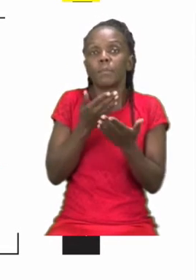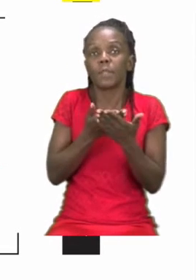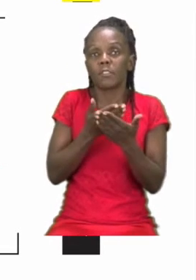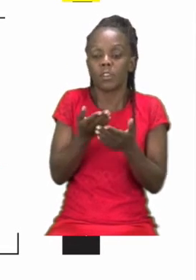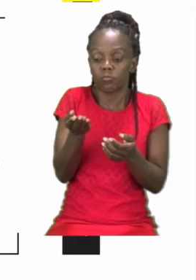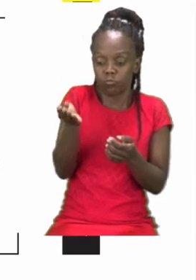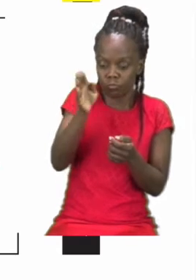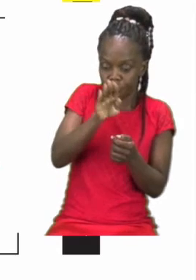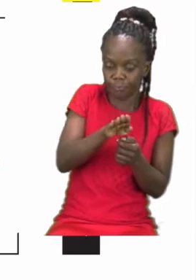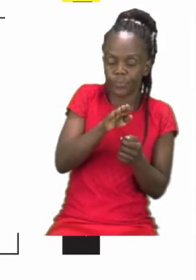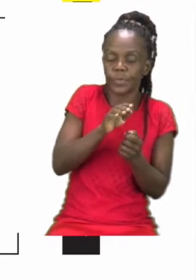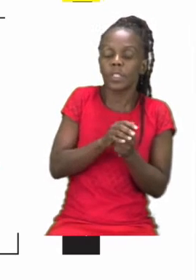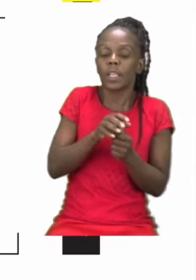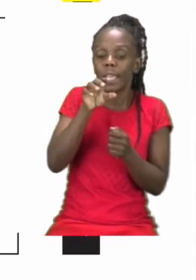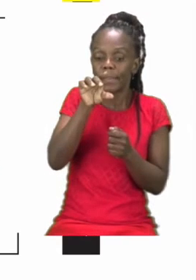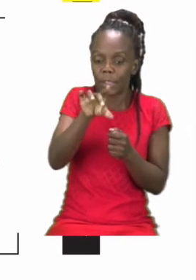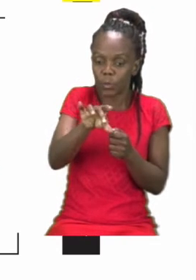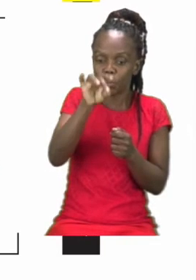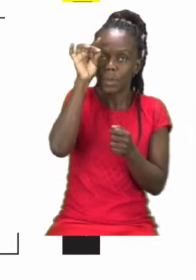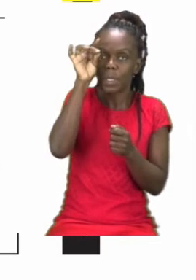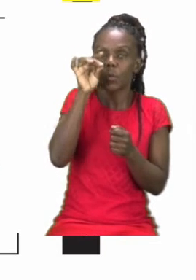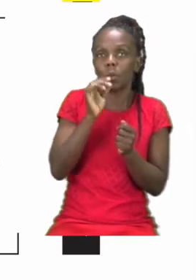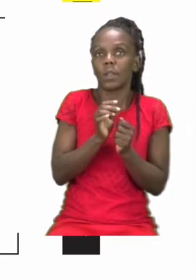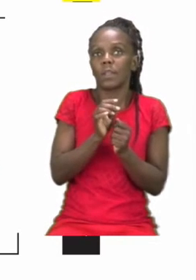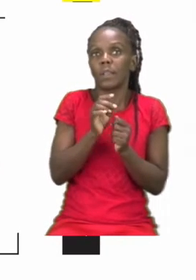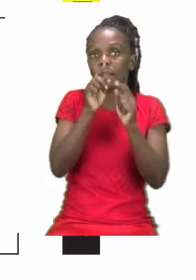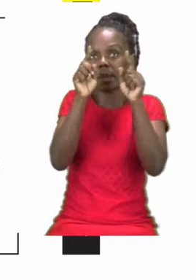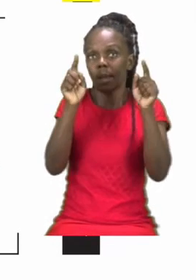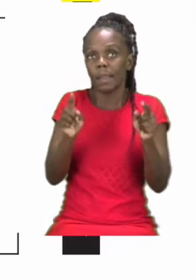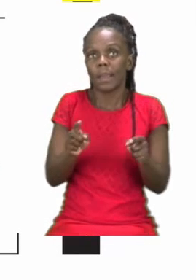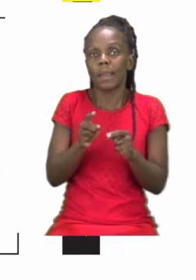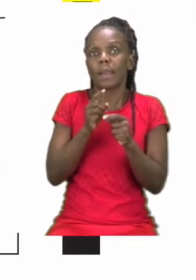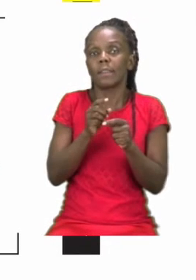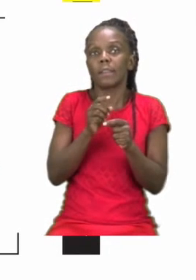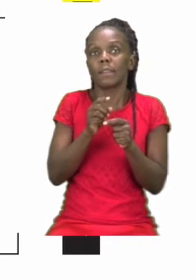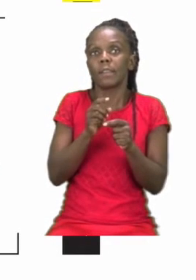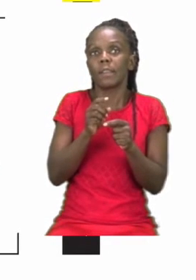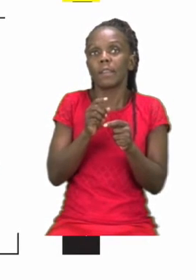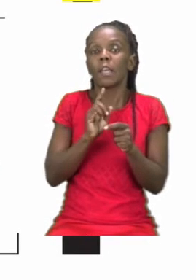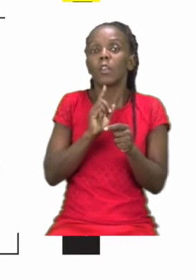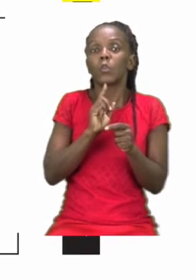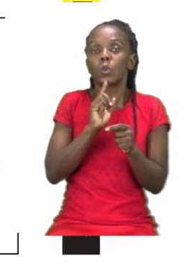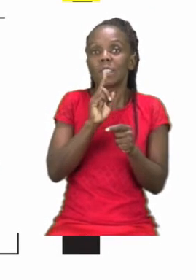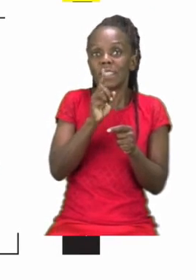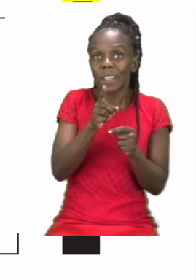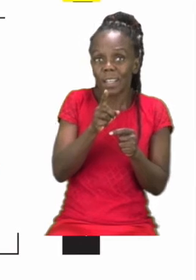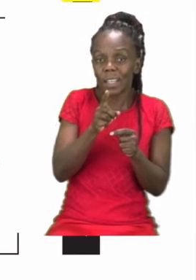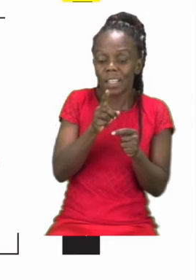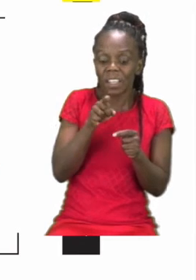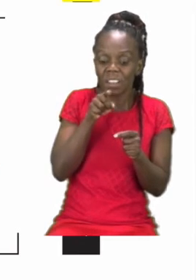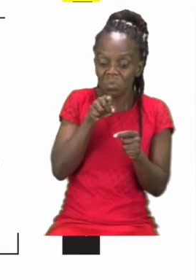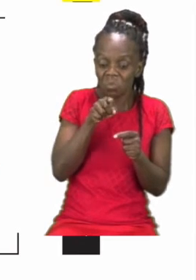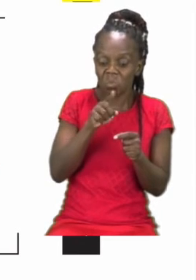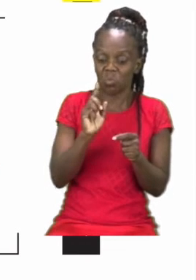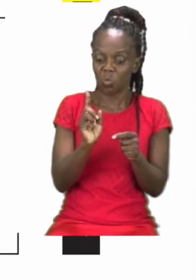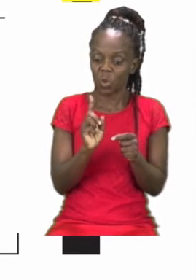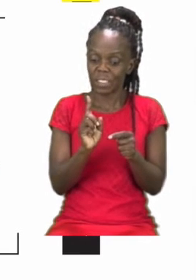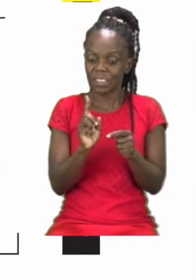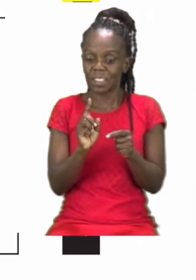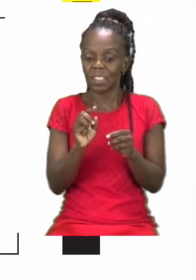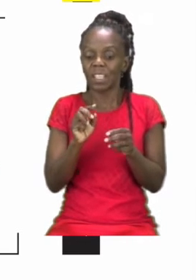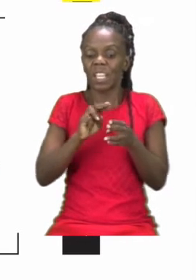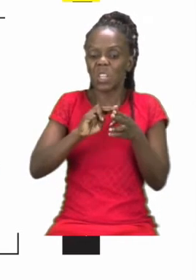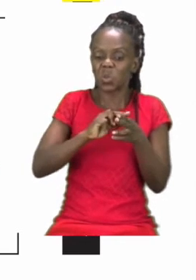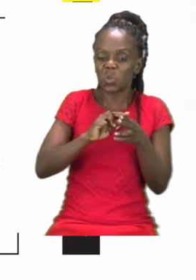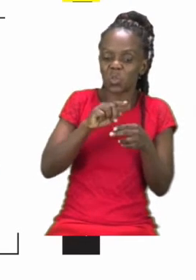is going to be one that you need to tell what we use that body part for. You